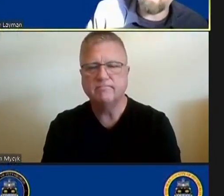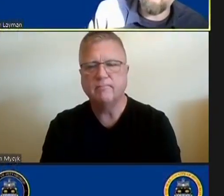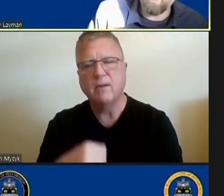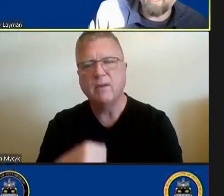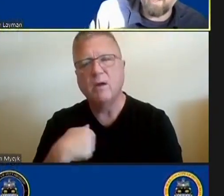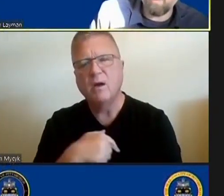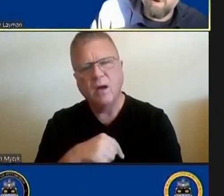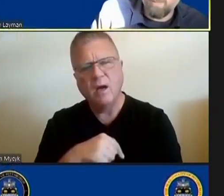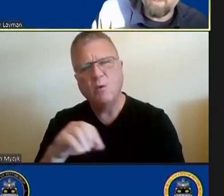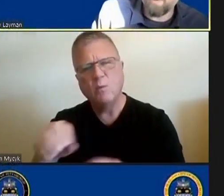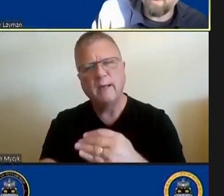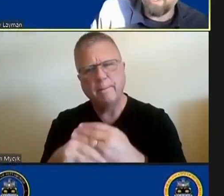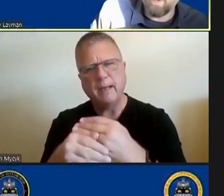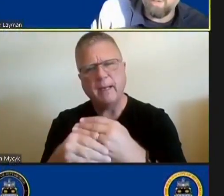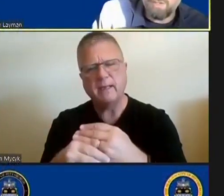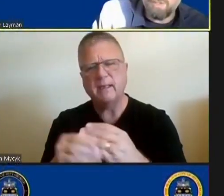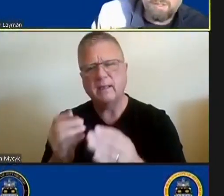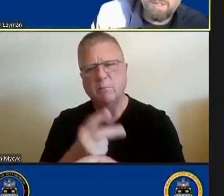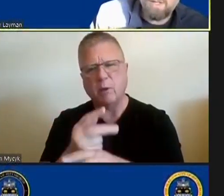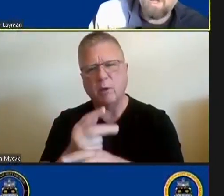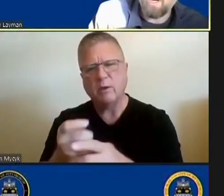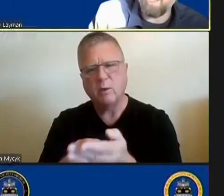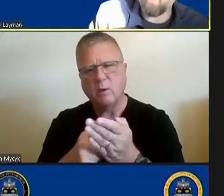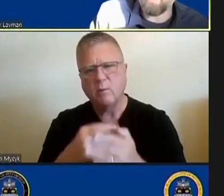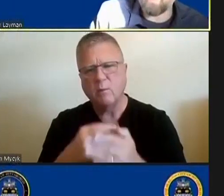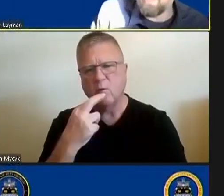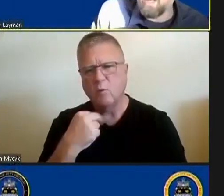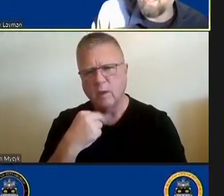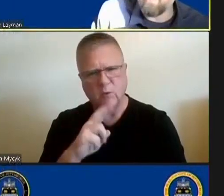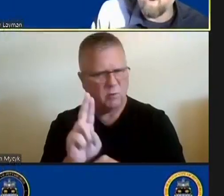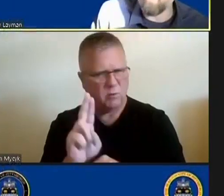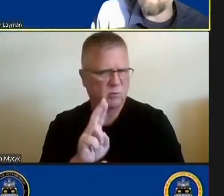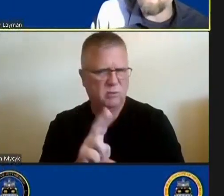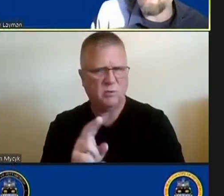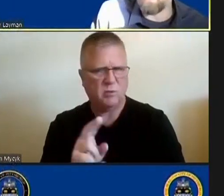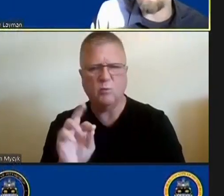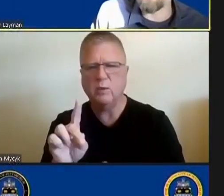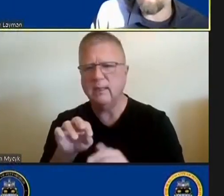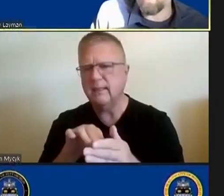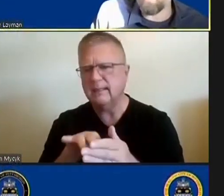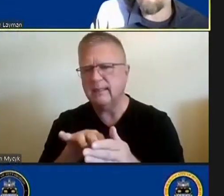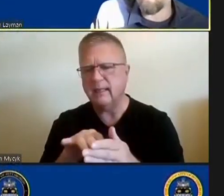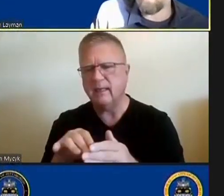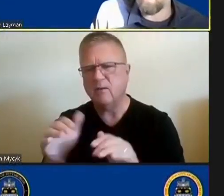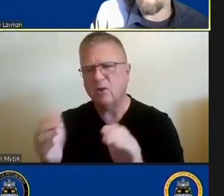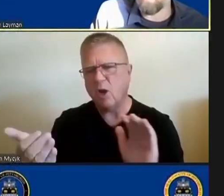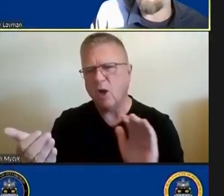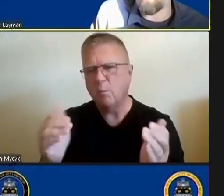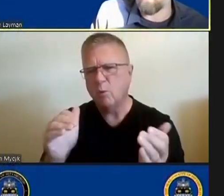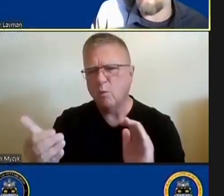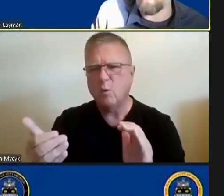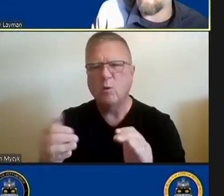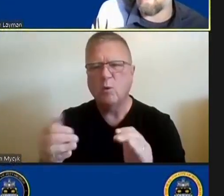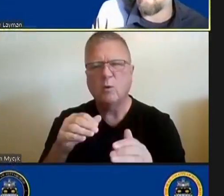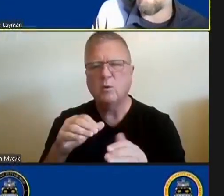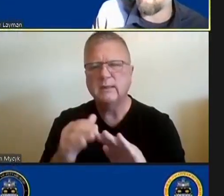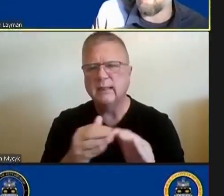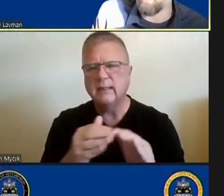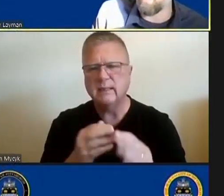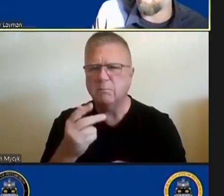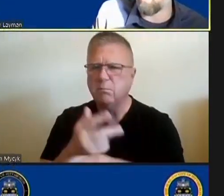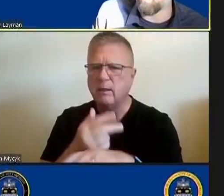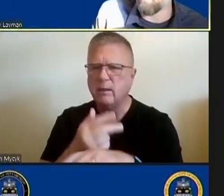amended the parking requirements for restaurant uses. We did a study of comparable cities parking for a restaurant and found that